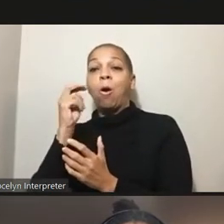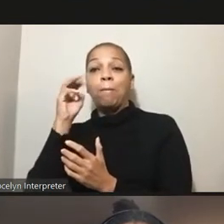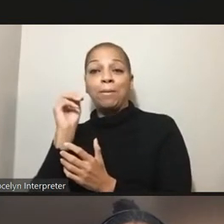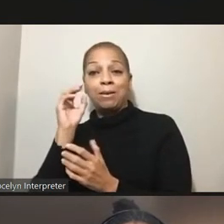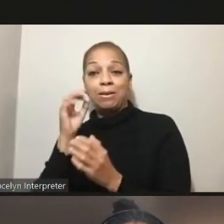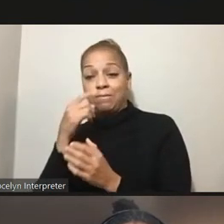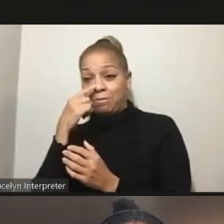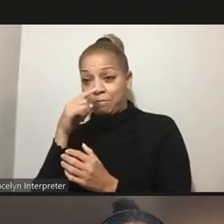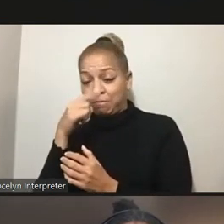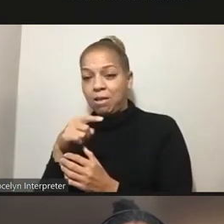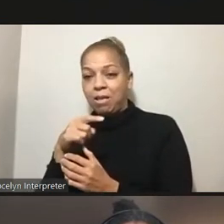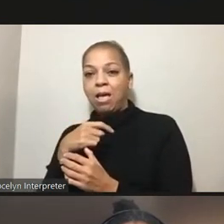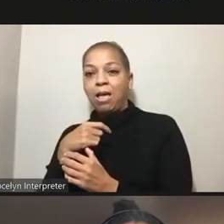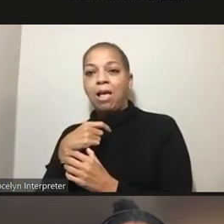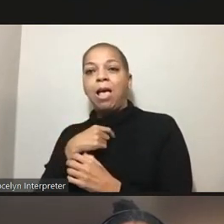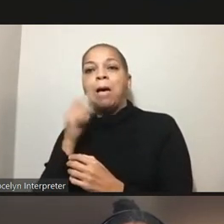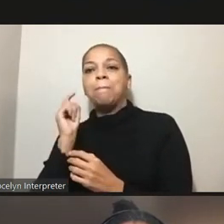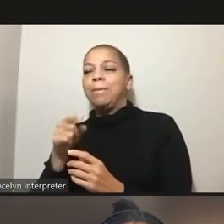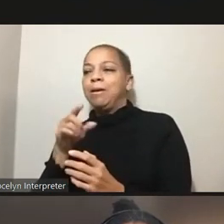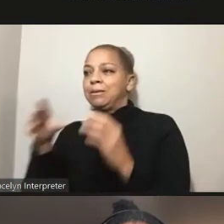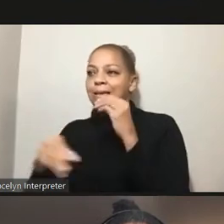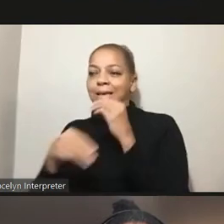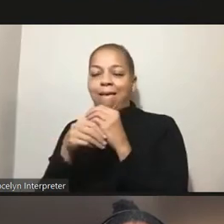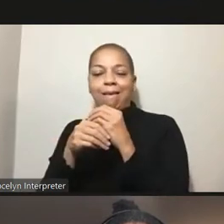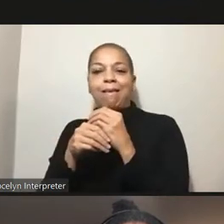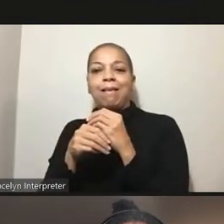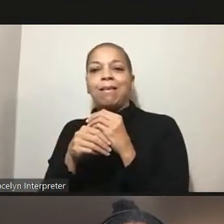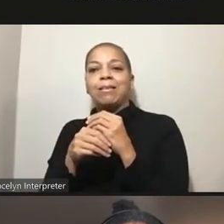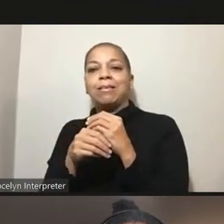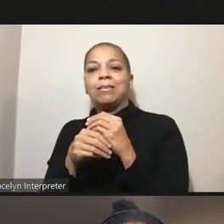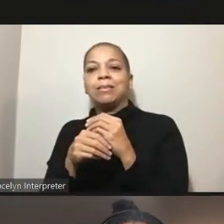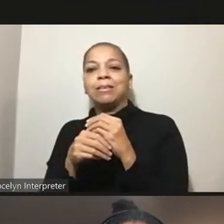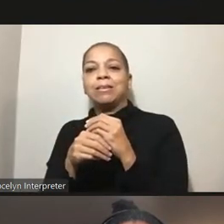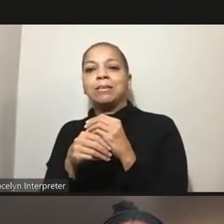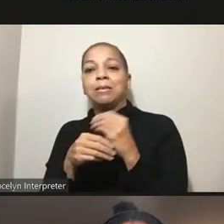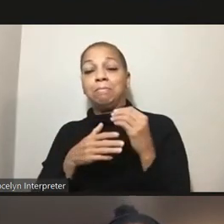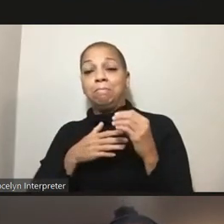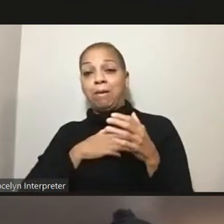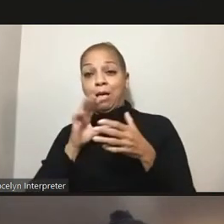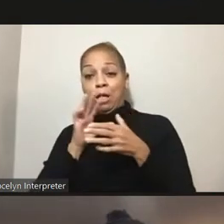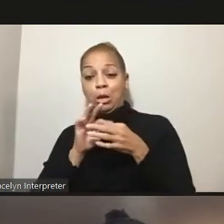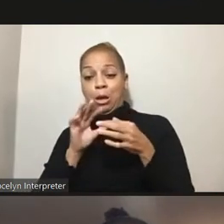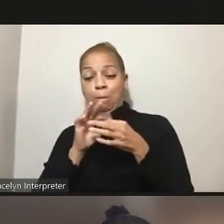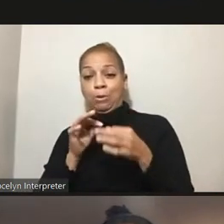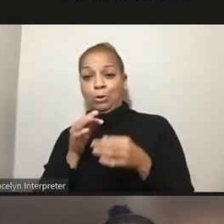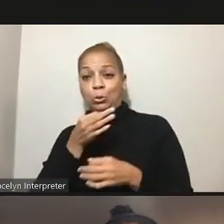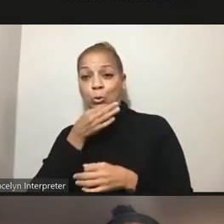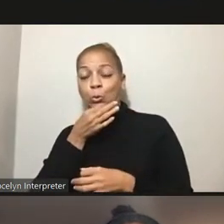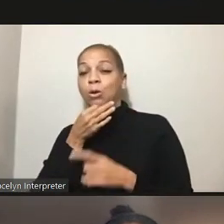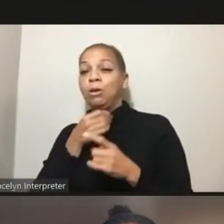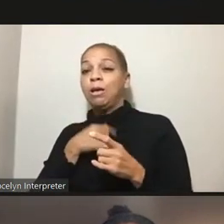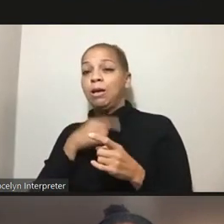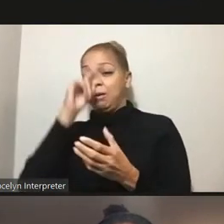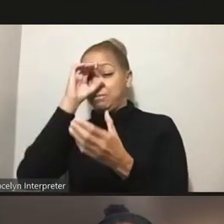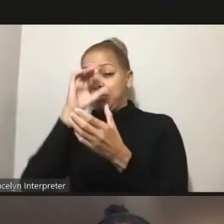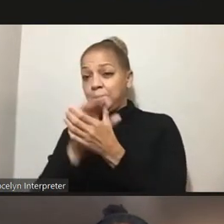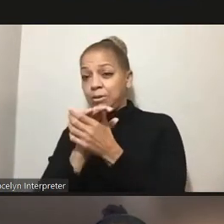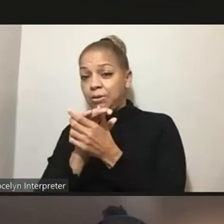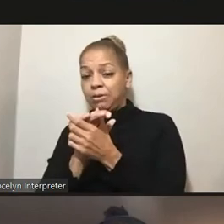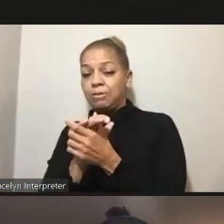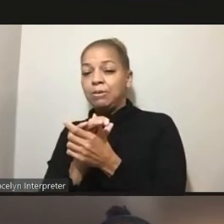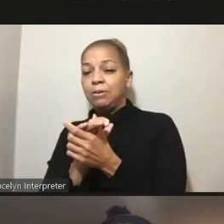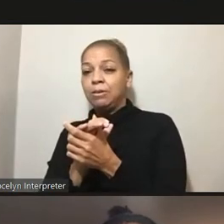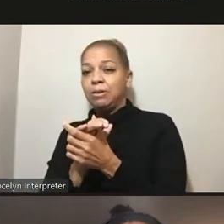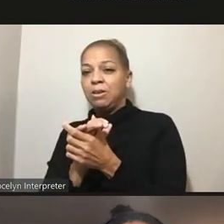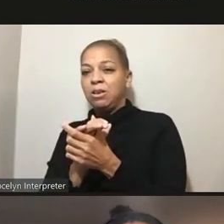I have to come off of that point. And actually what I'm going to say, I believe is more, you